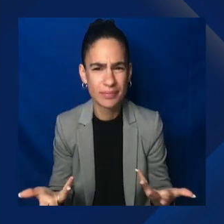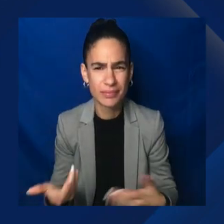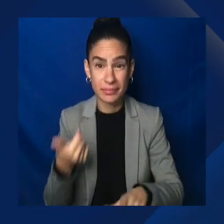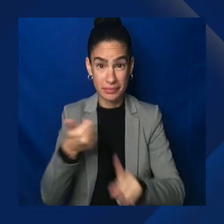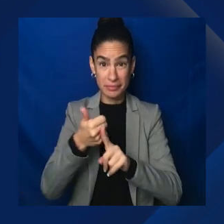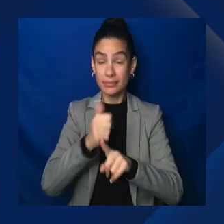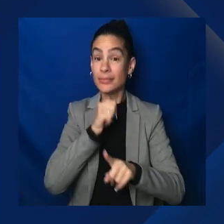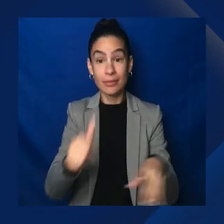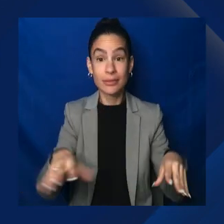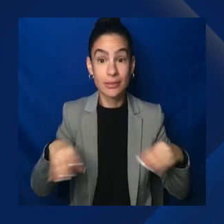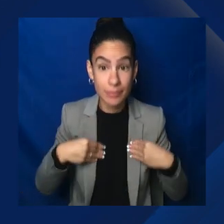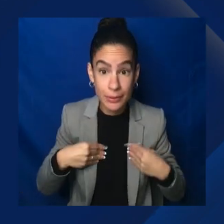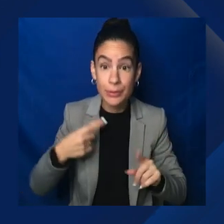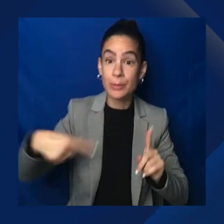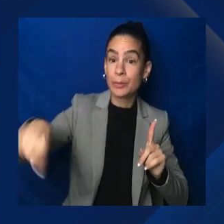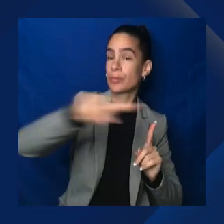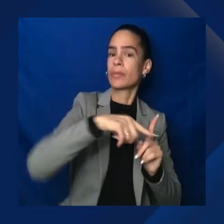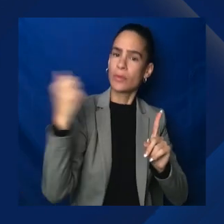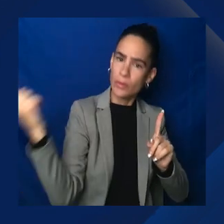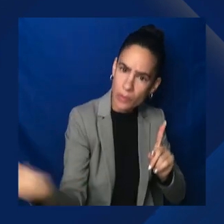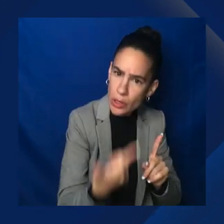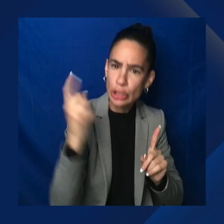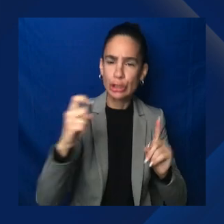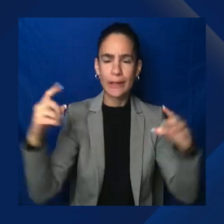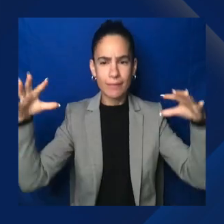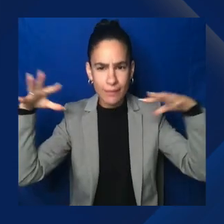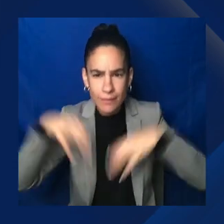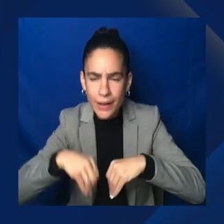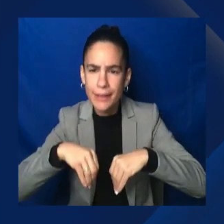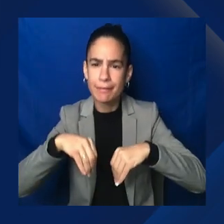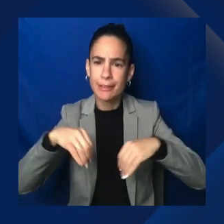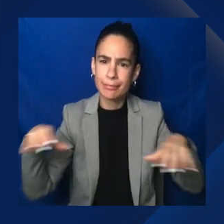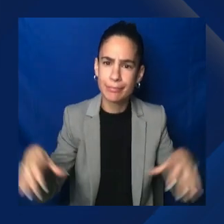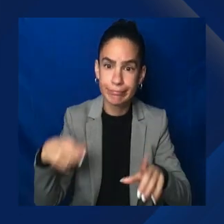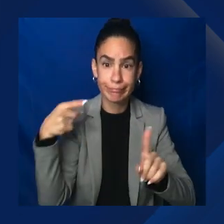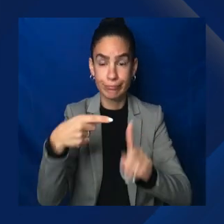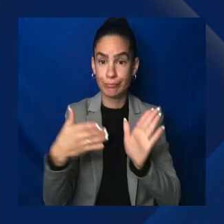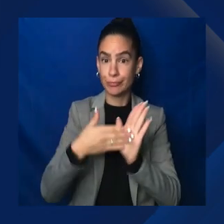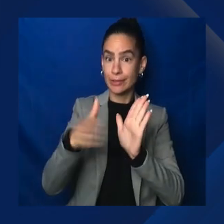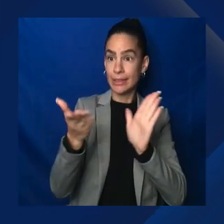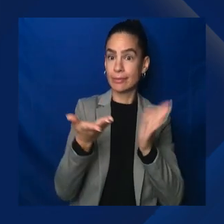because ultimately it reflects the health of the country. Thank you so much.